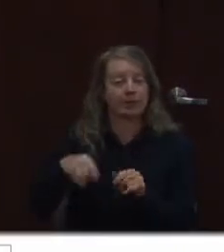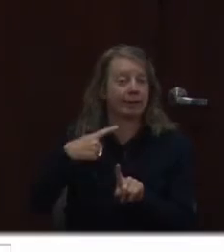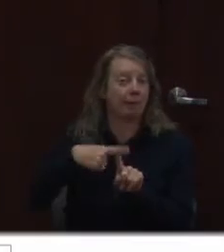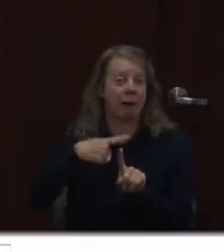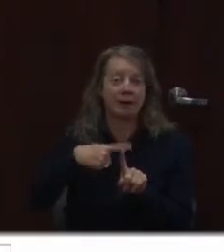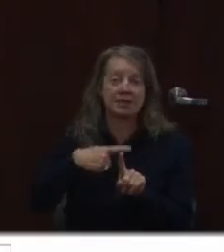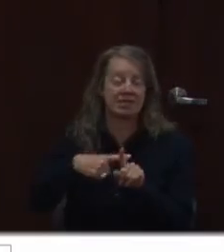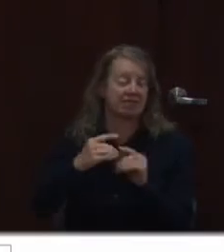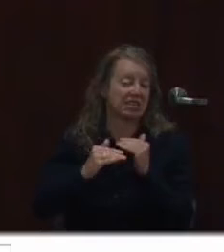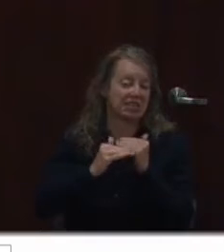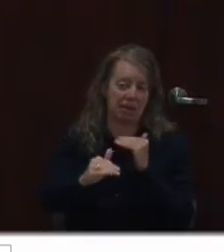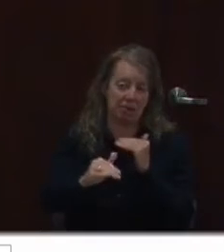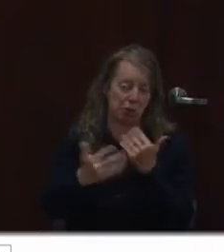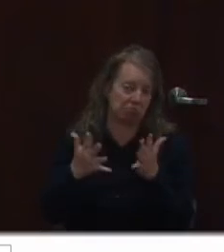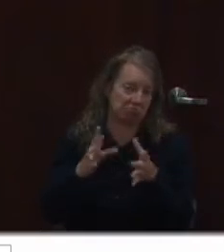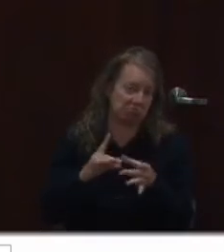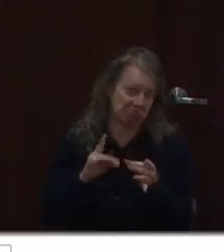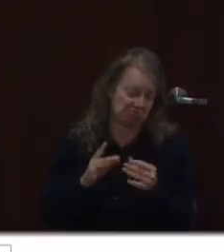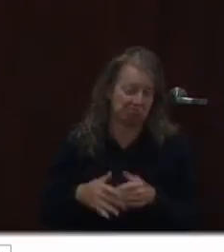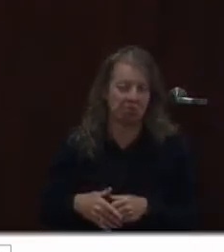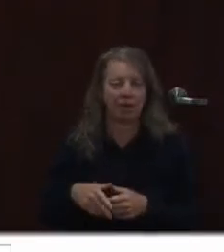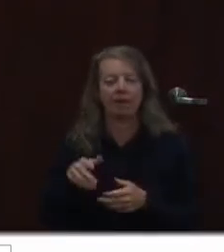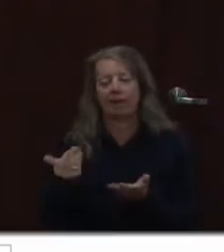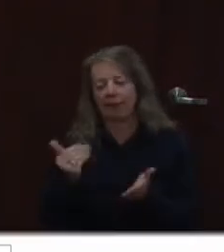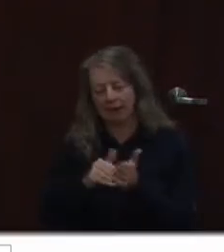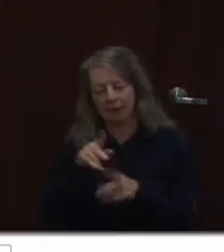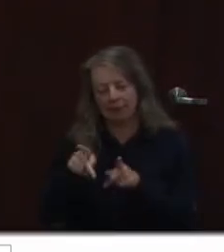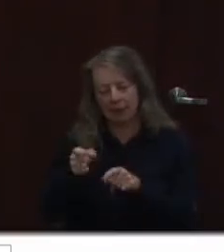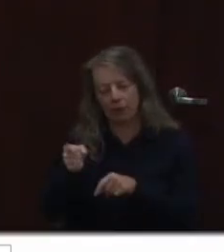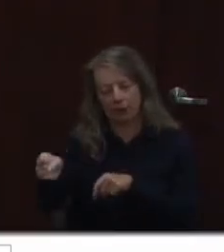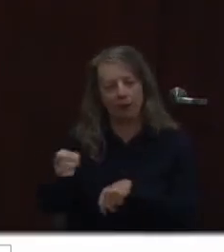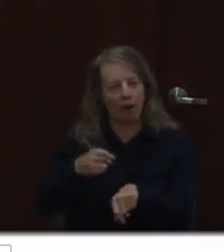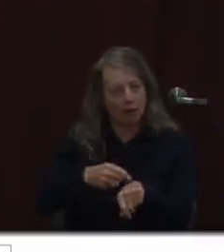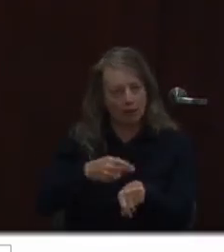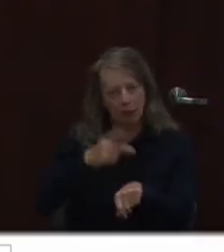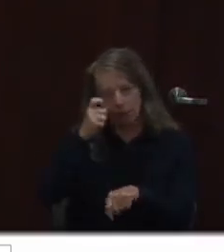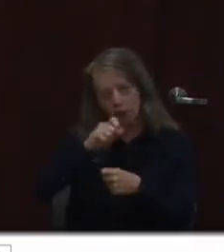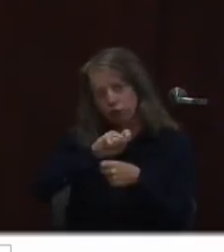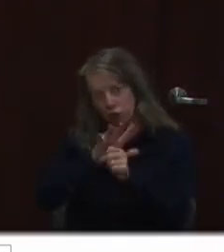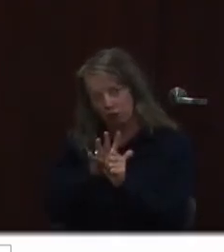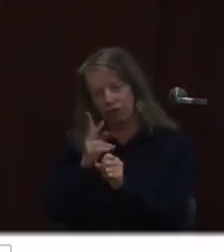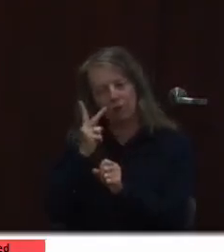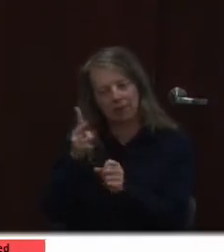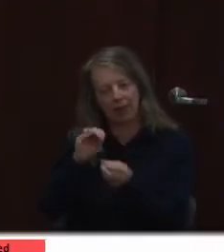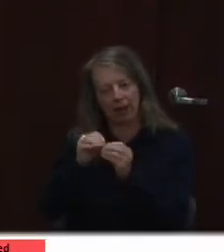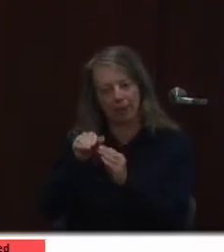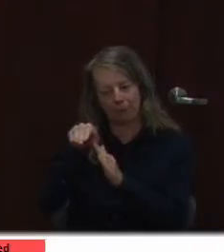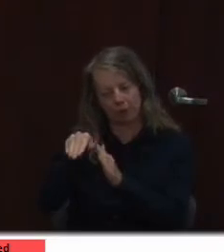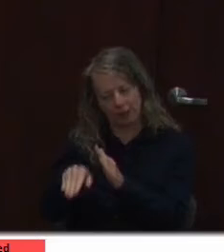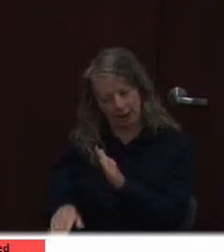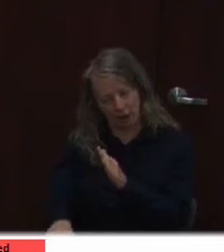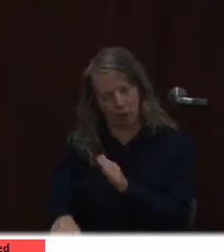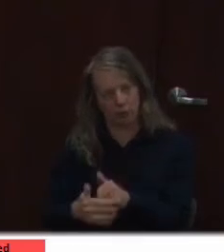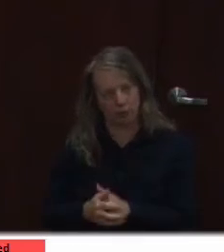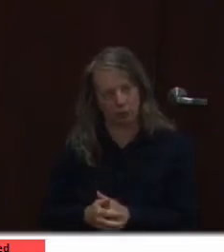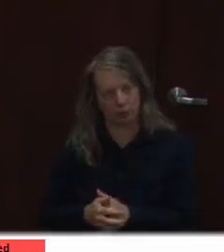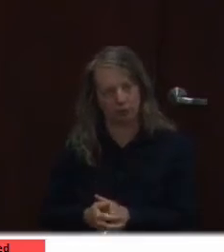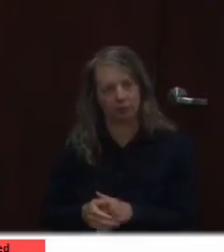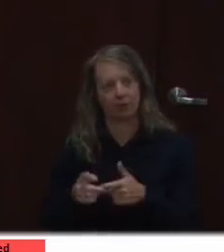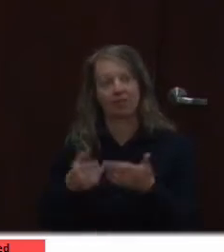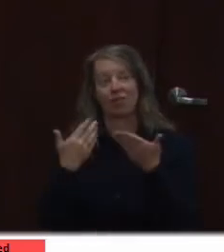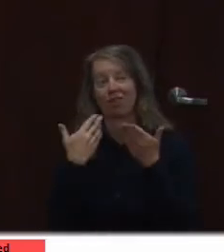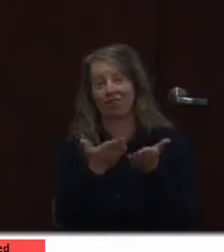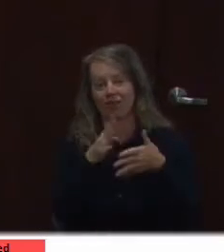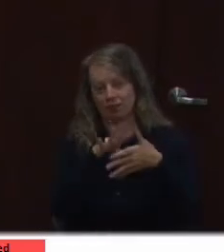remained very stable. Again, the hospitalizations starting to decline even further. And then here are the metrics